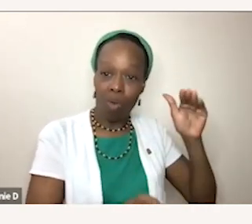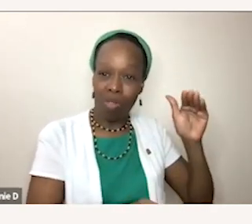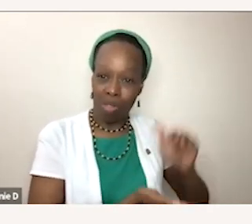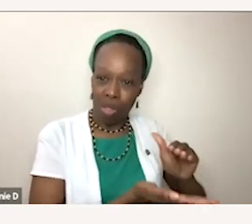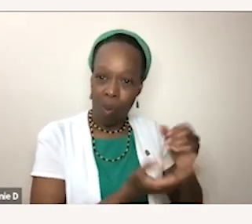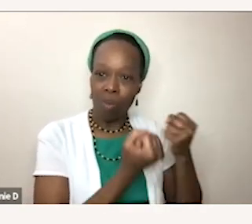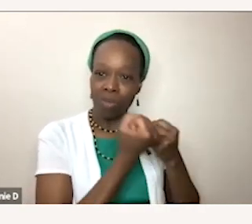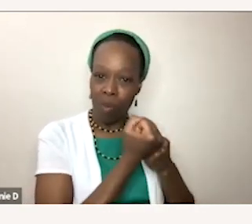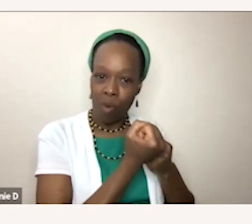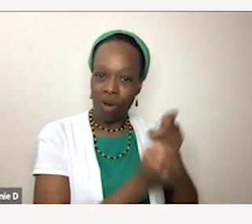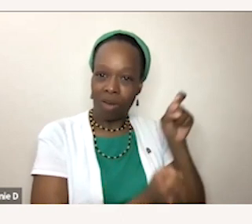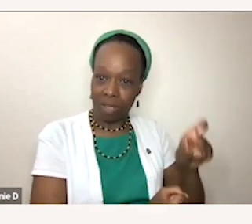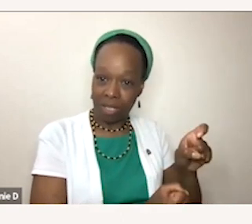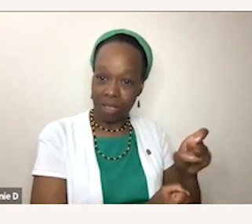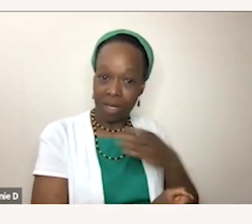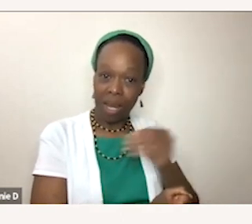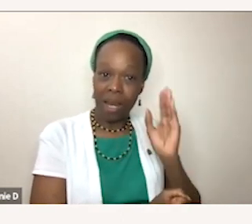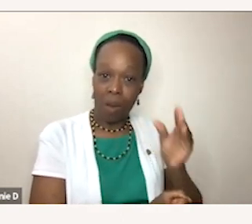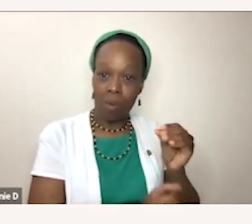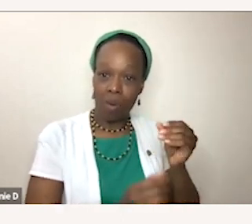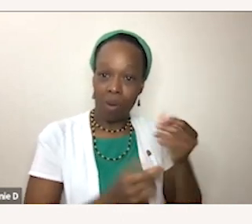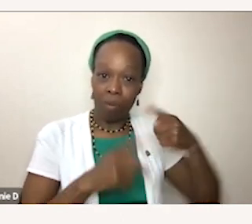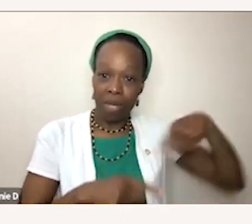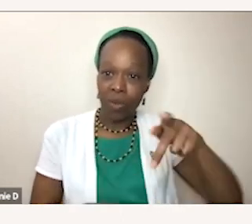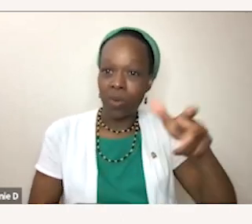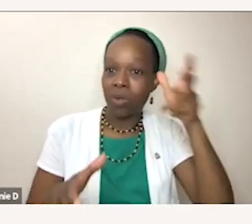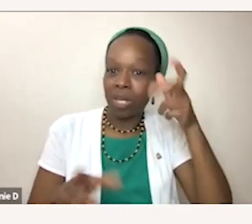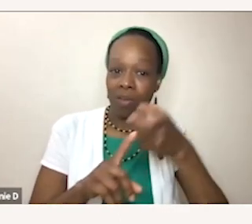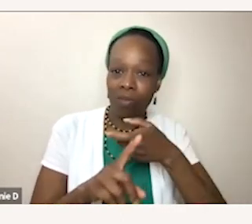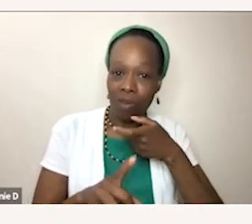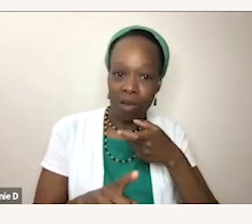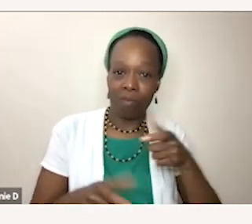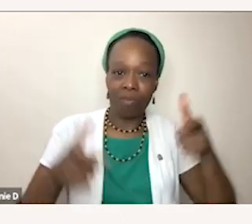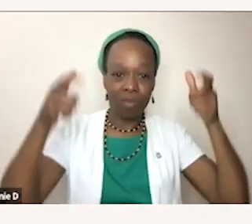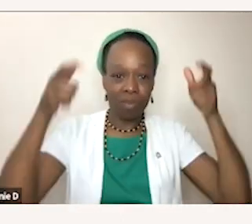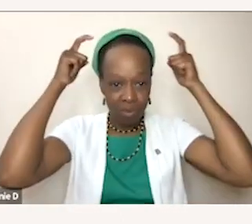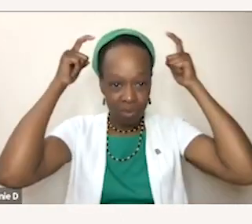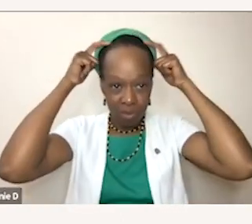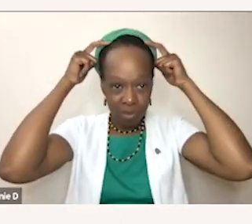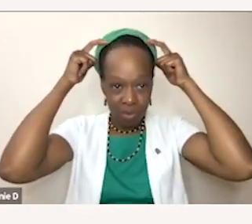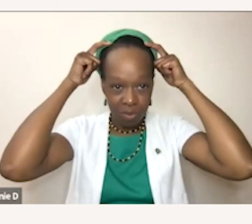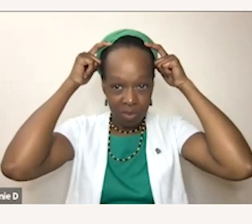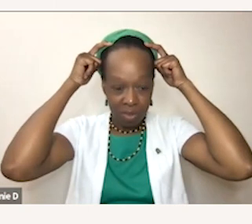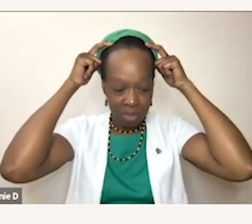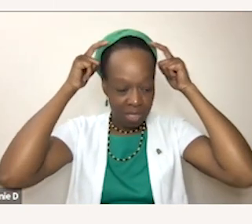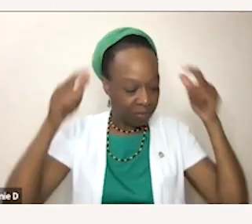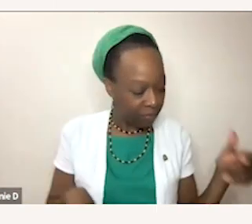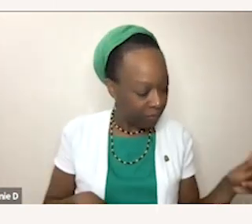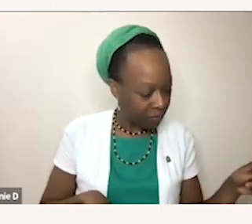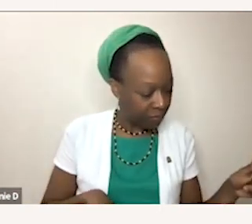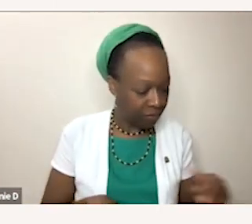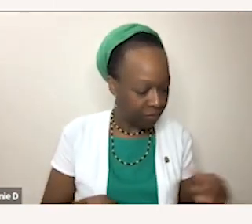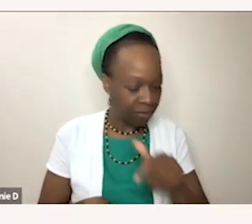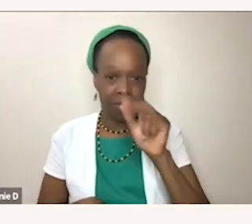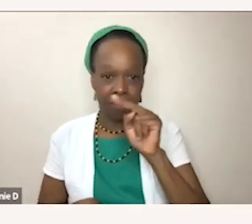And I'm going to let y'all hear from Queen yet again to give us a